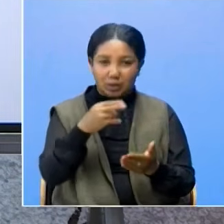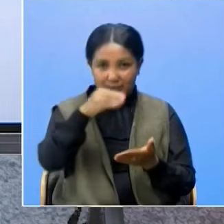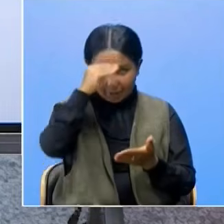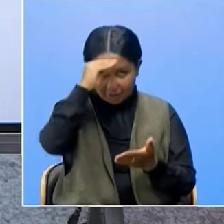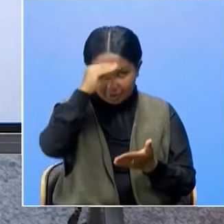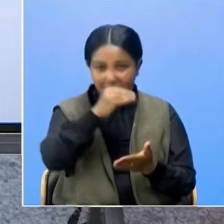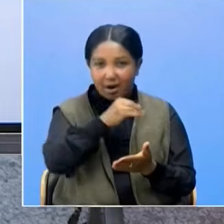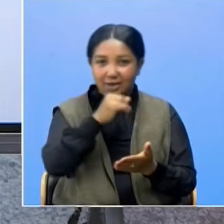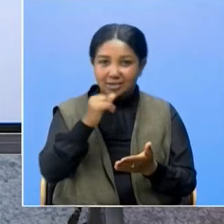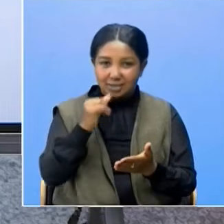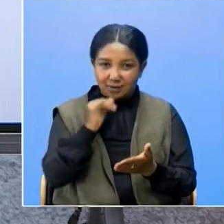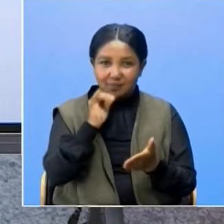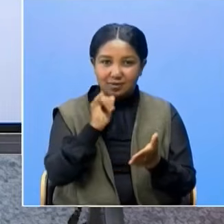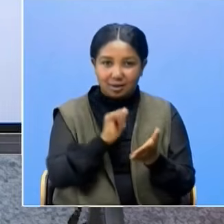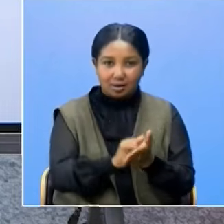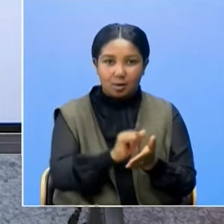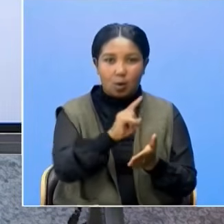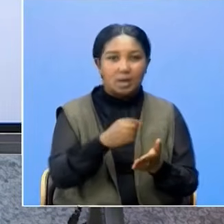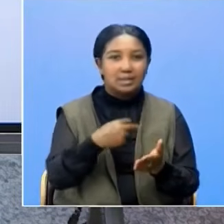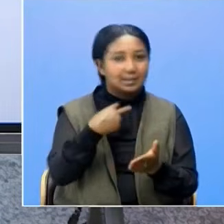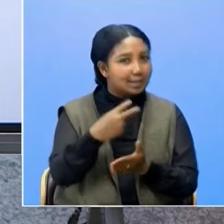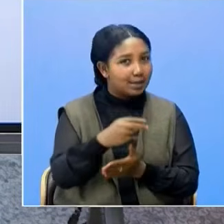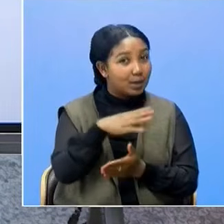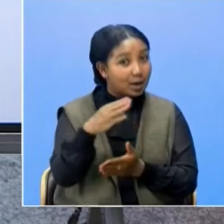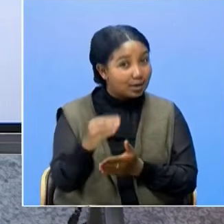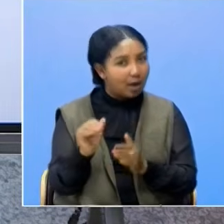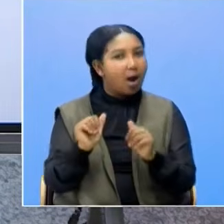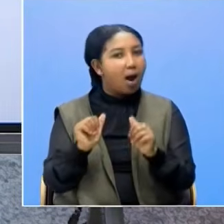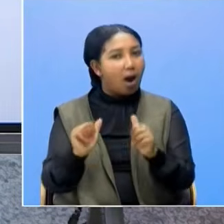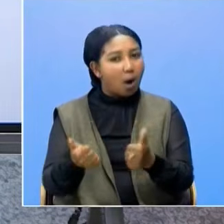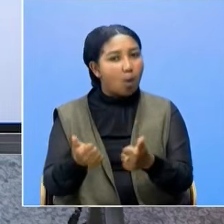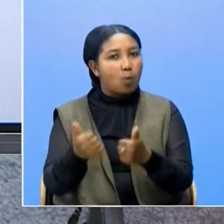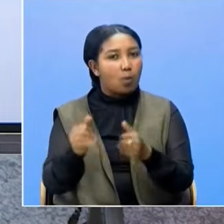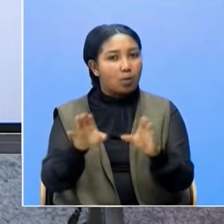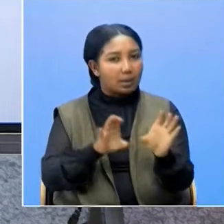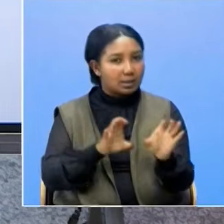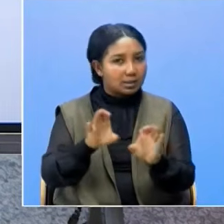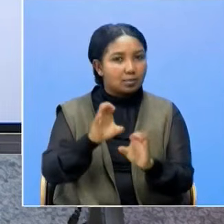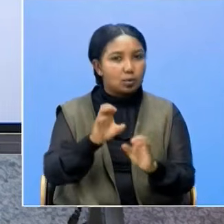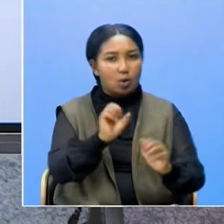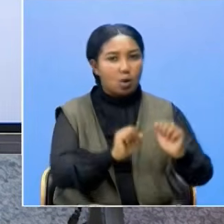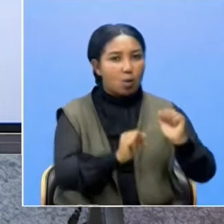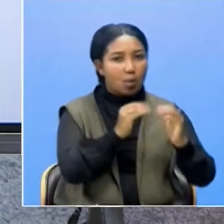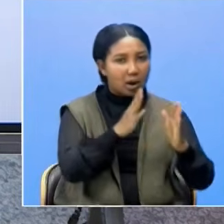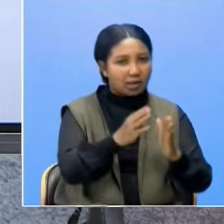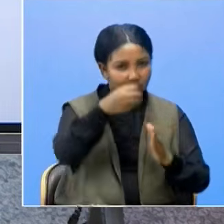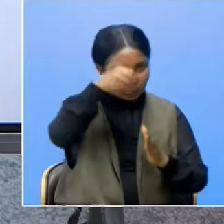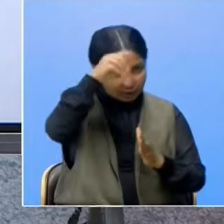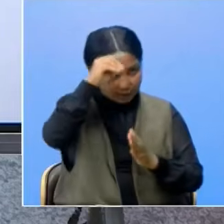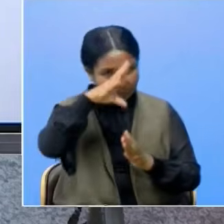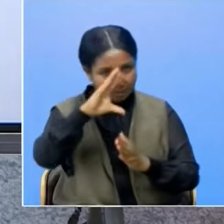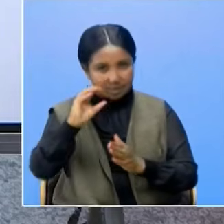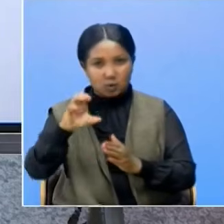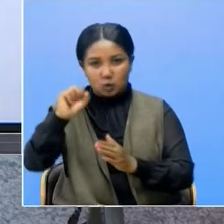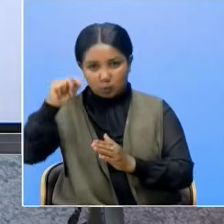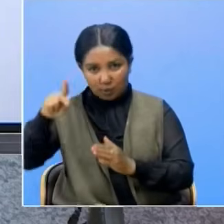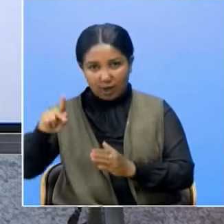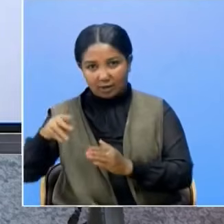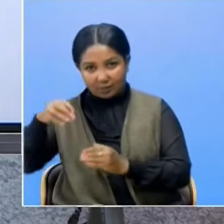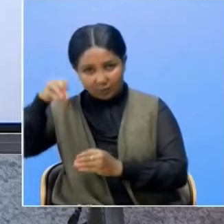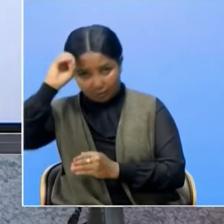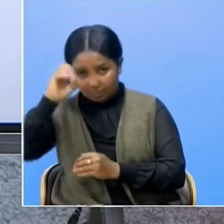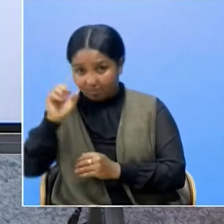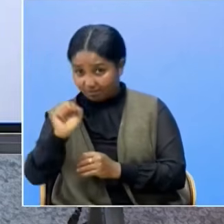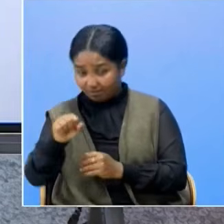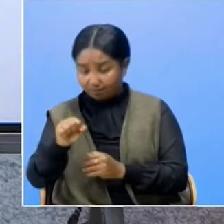The adjectives that are one-syllabled and how we make them into comparative degree and superlative. Very